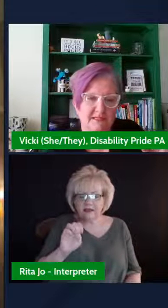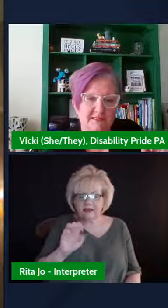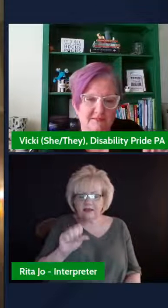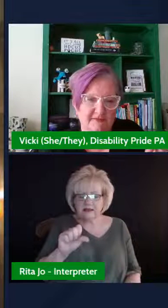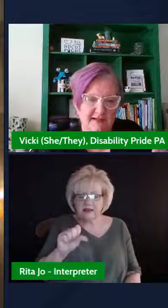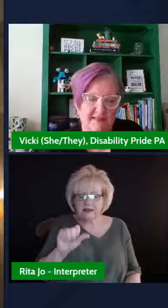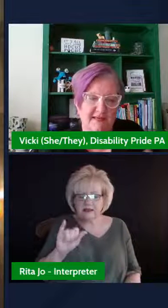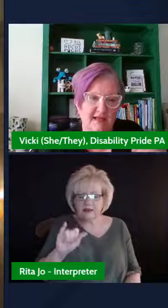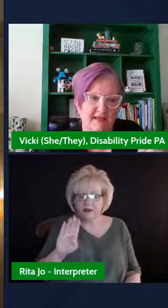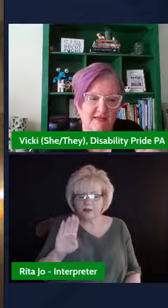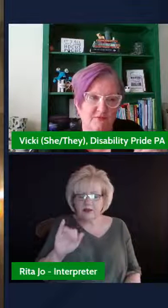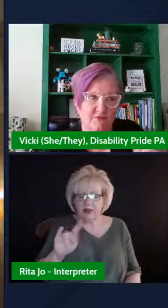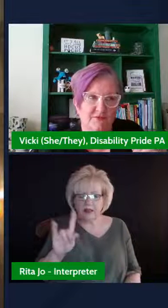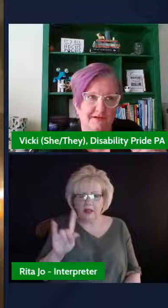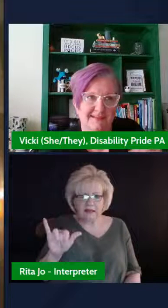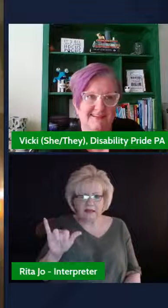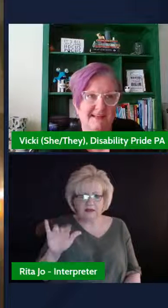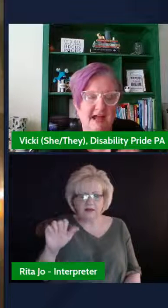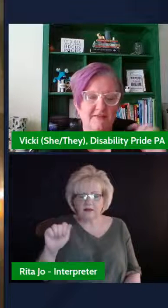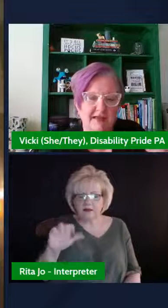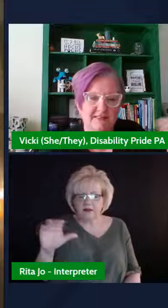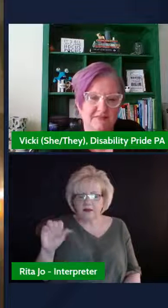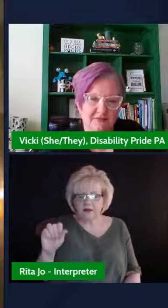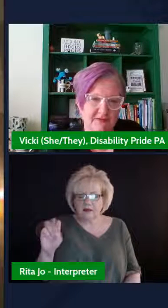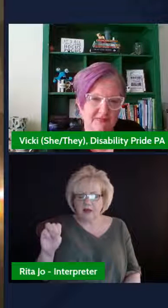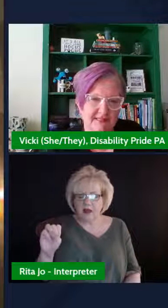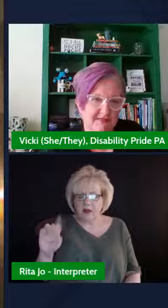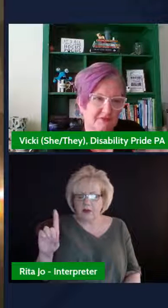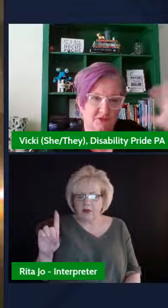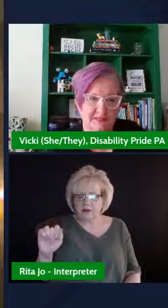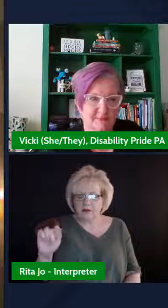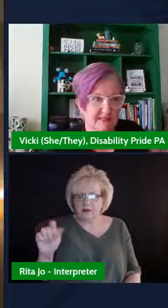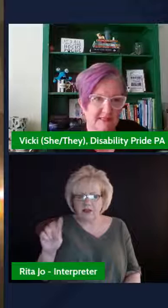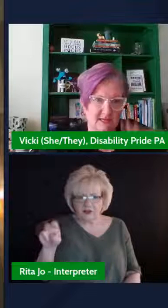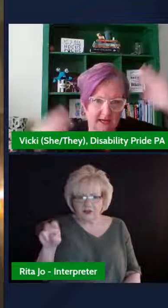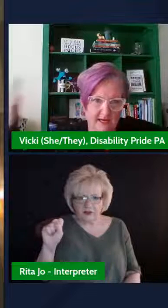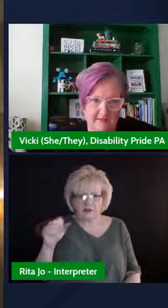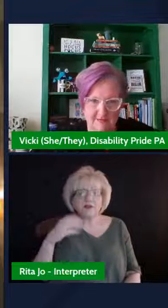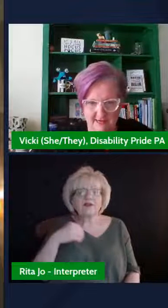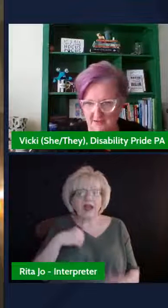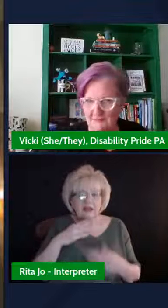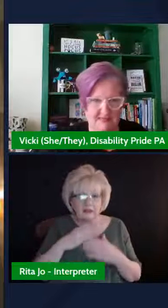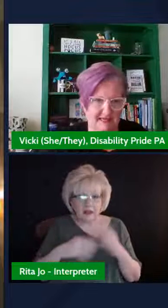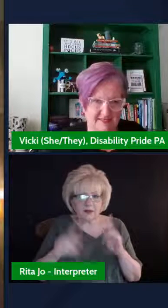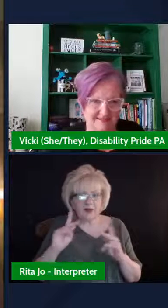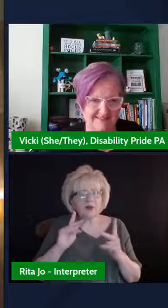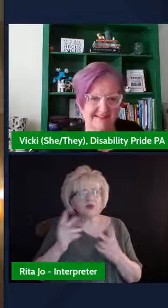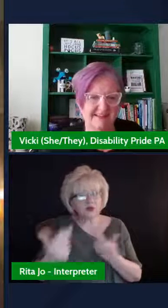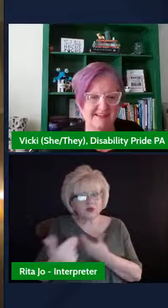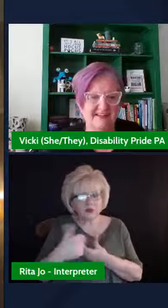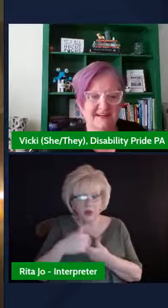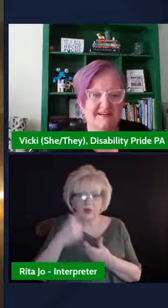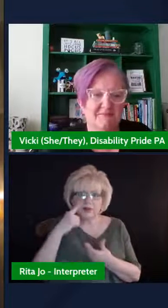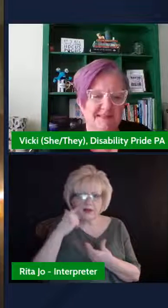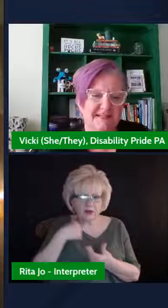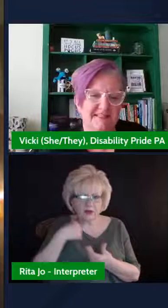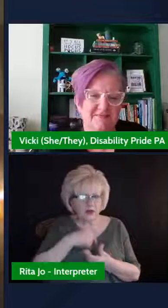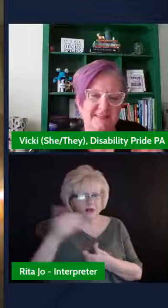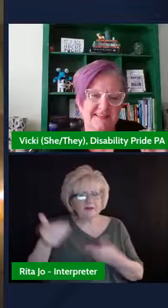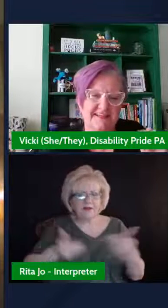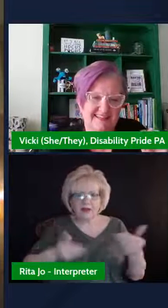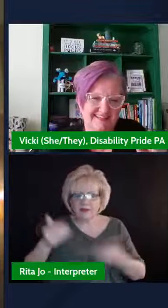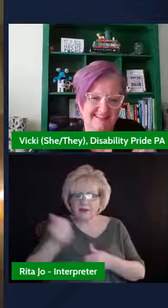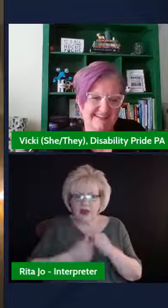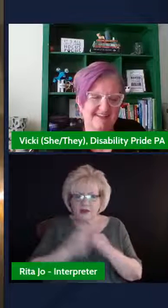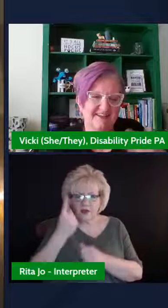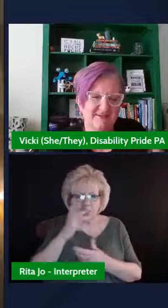just because of the fact that I've had some folks that have joined because I invite everybody in. Yeah. Some